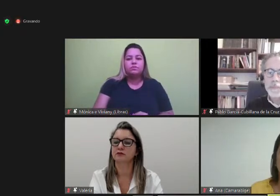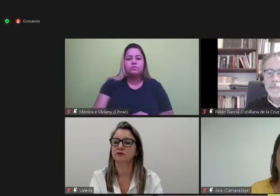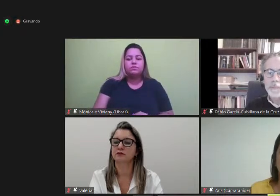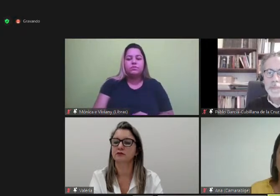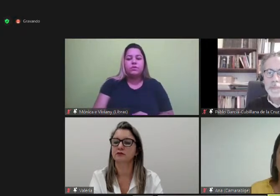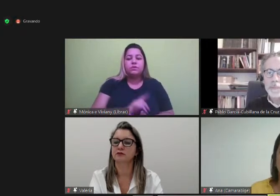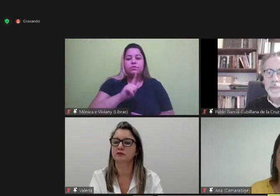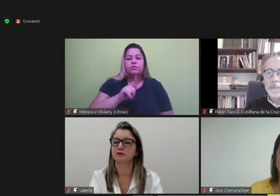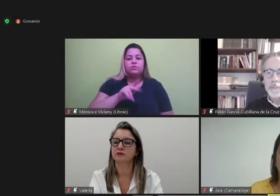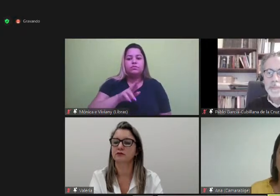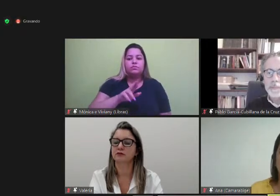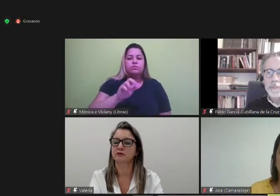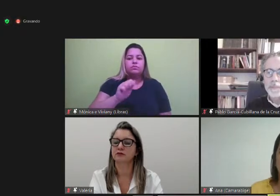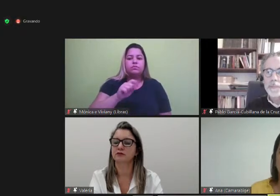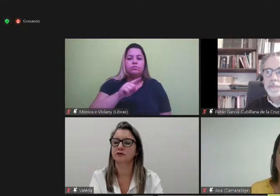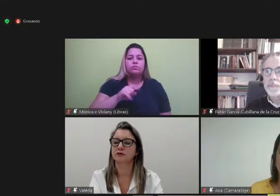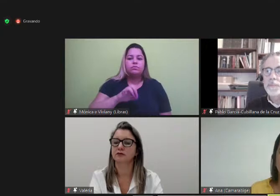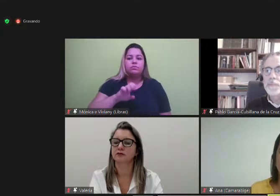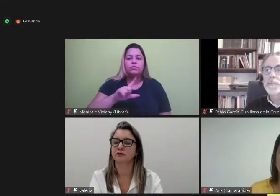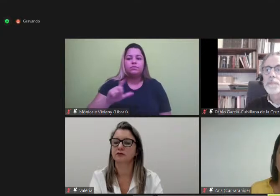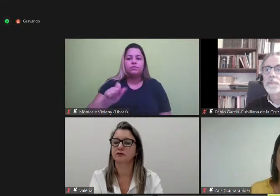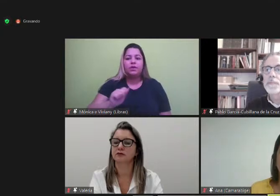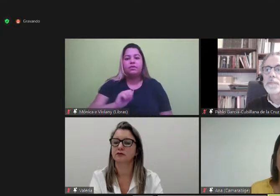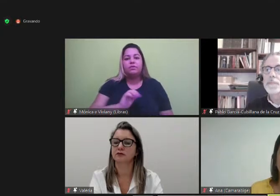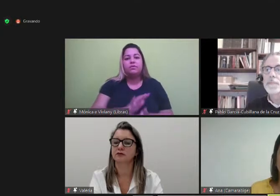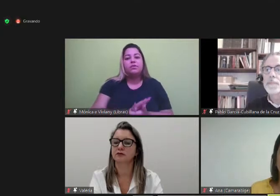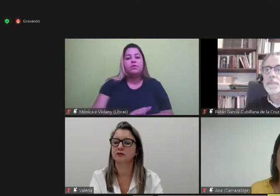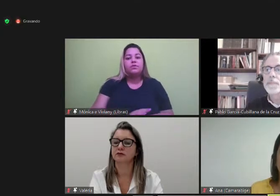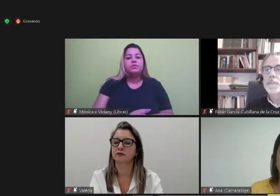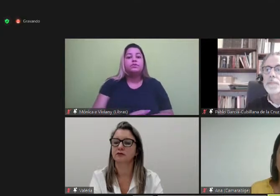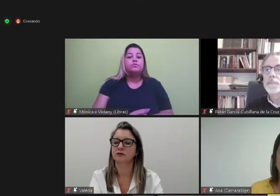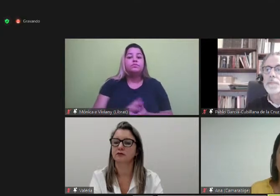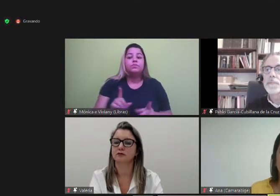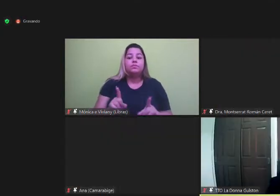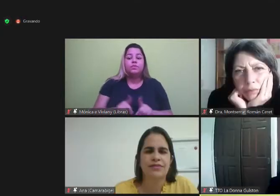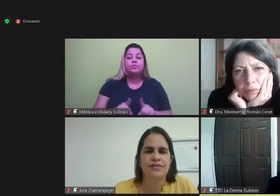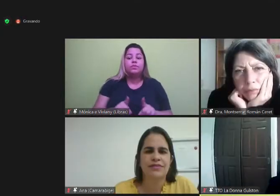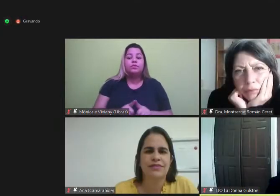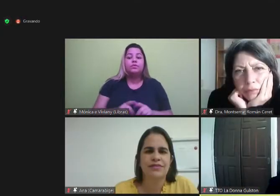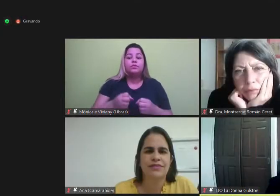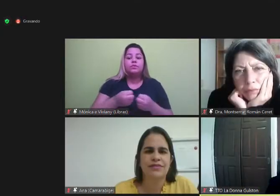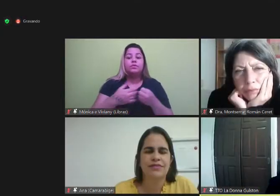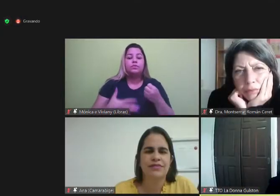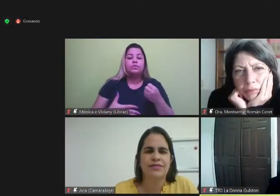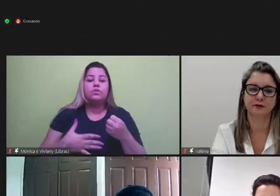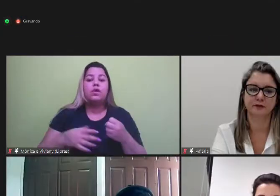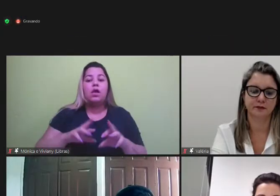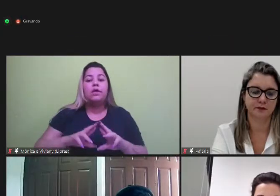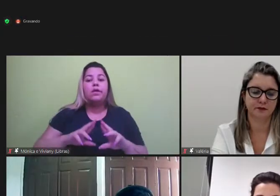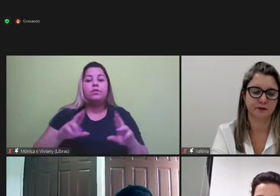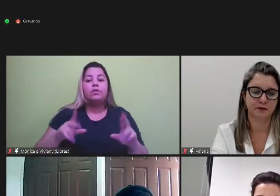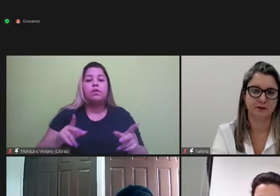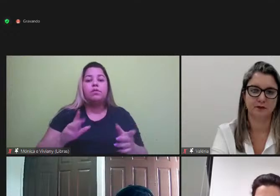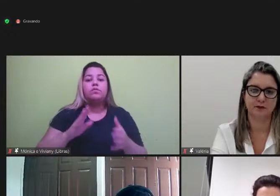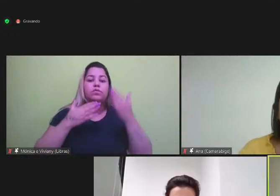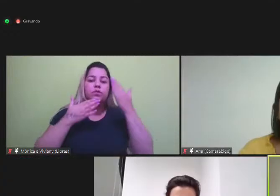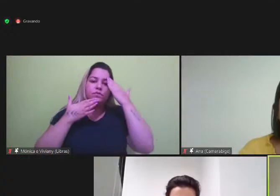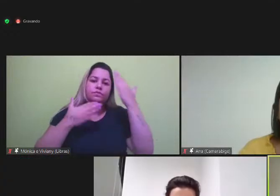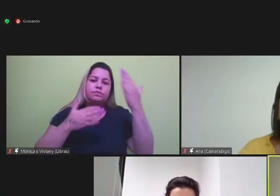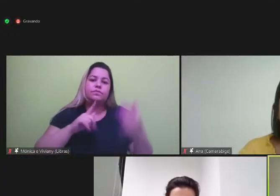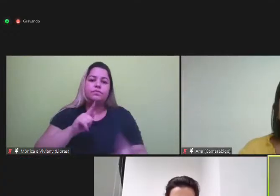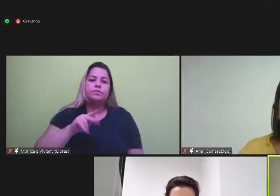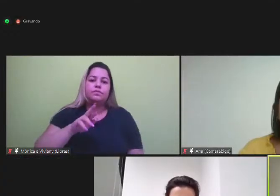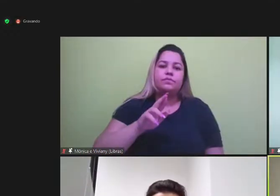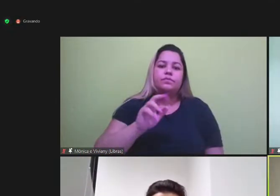to Graziella, since the technological issues was solved, for her to make her comments in the experiences that